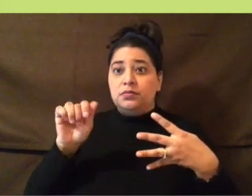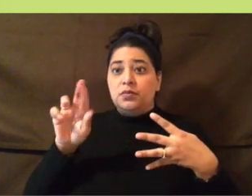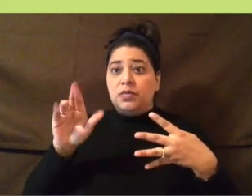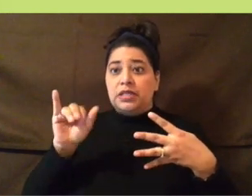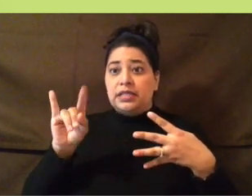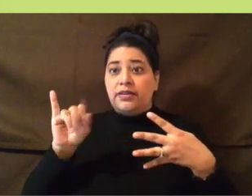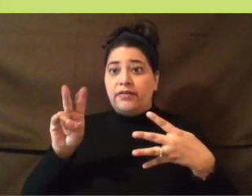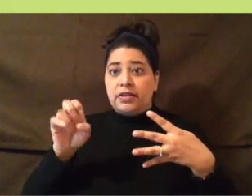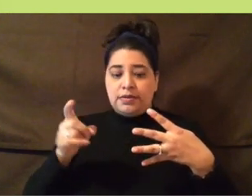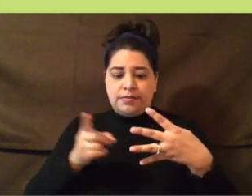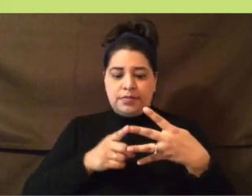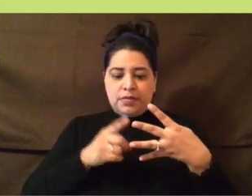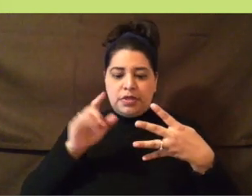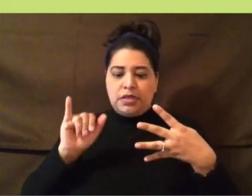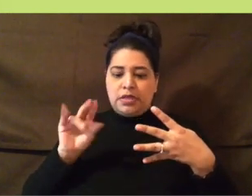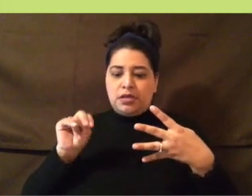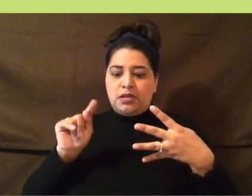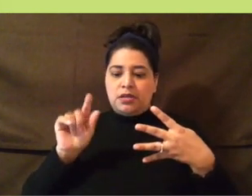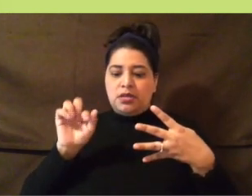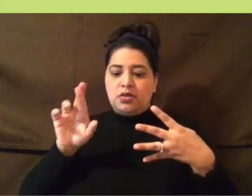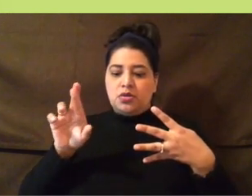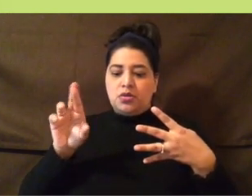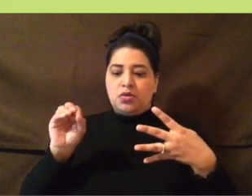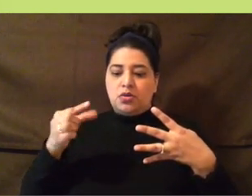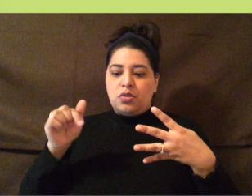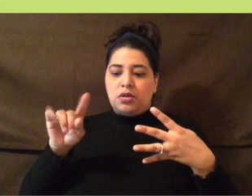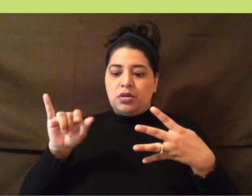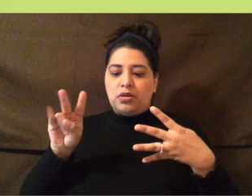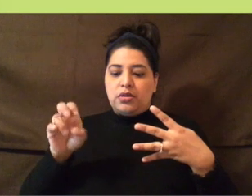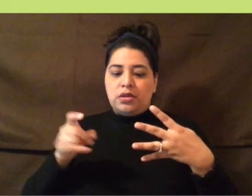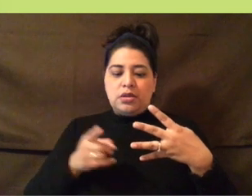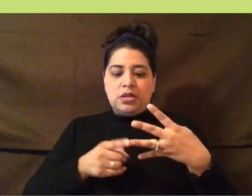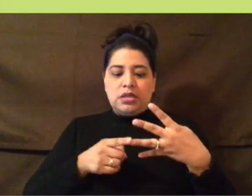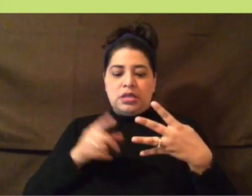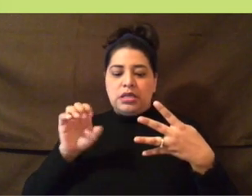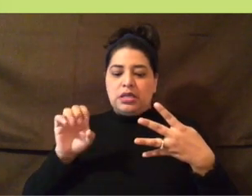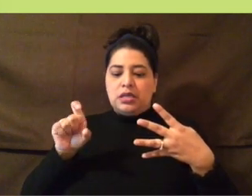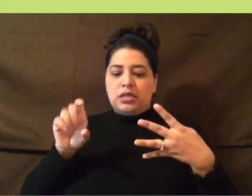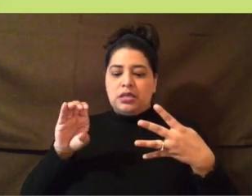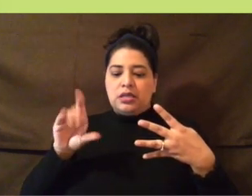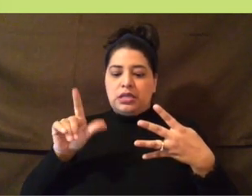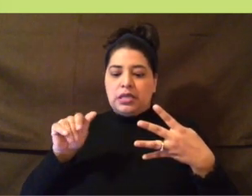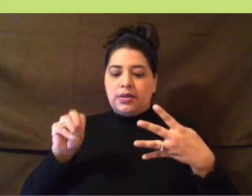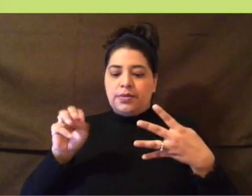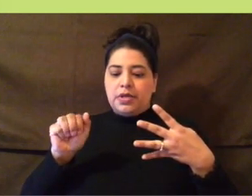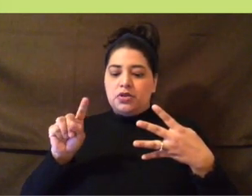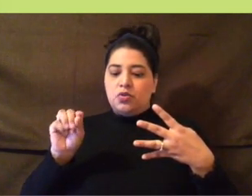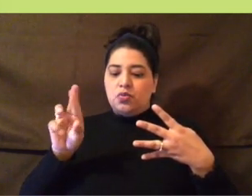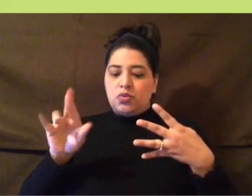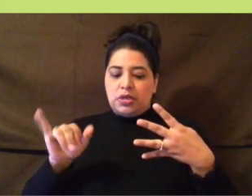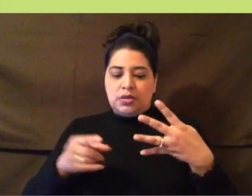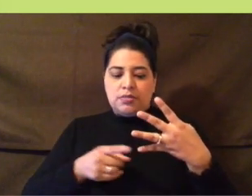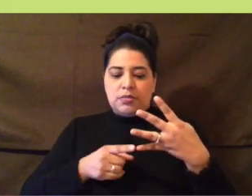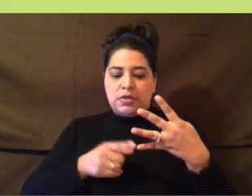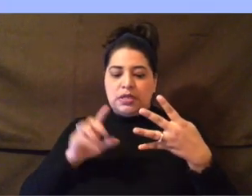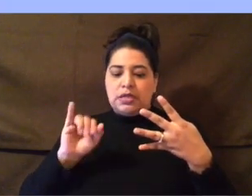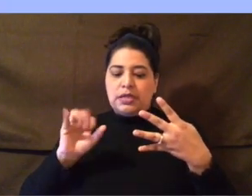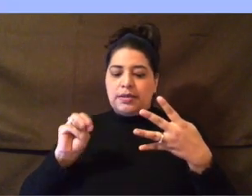are declarative, interrogative, exclamatory, and